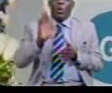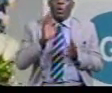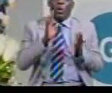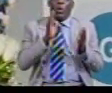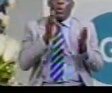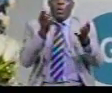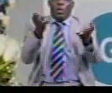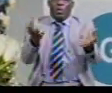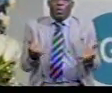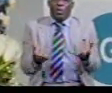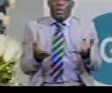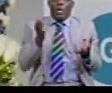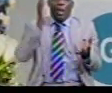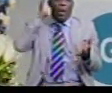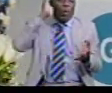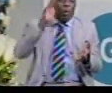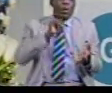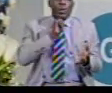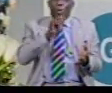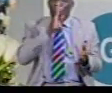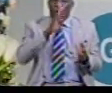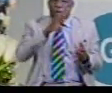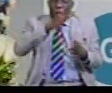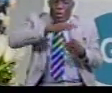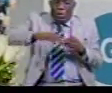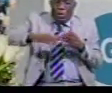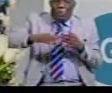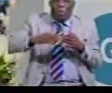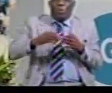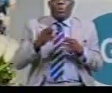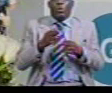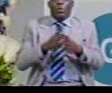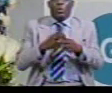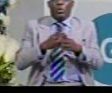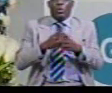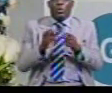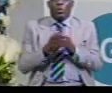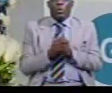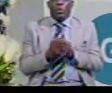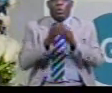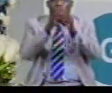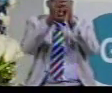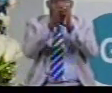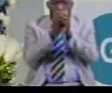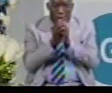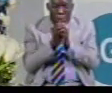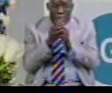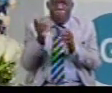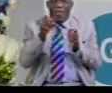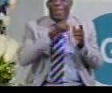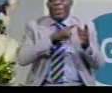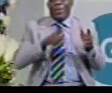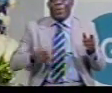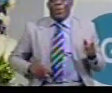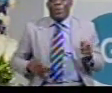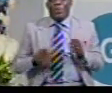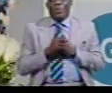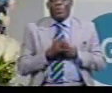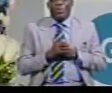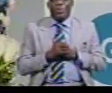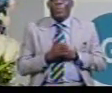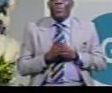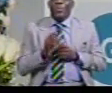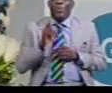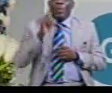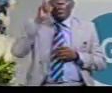Et votre espérance ne sera pas différée. Worship the Lord. Adorez le Seigneur. He is